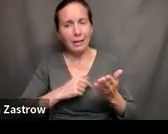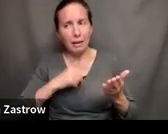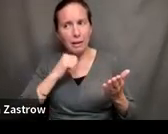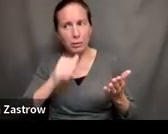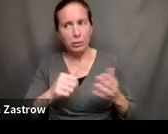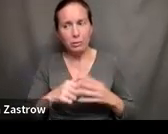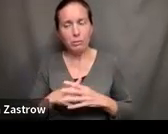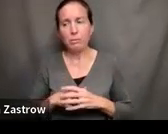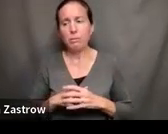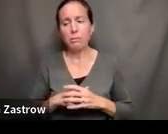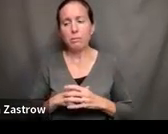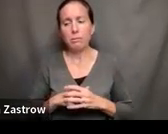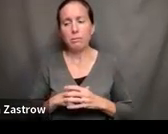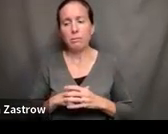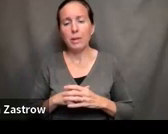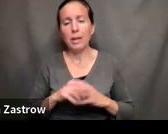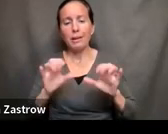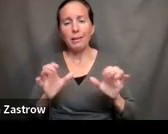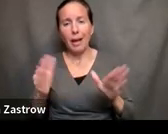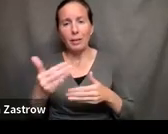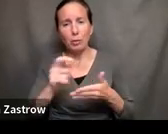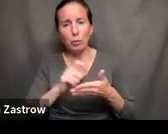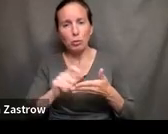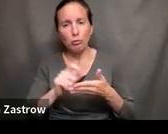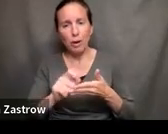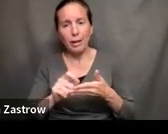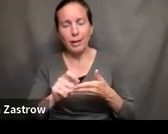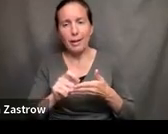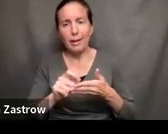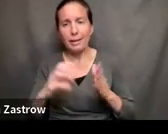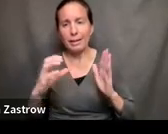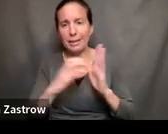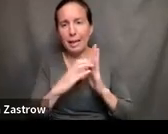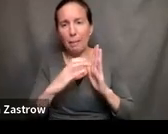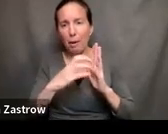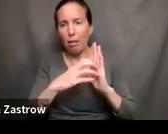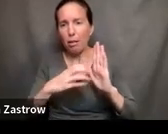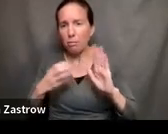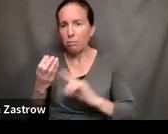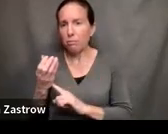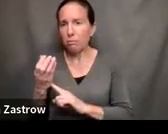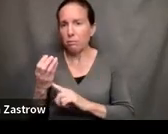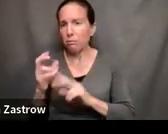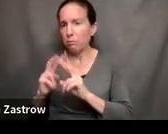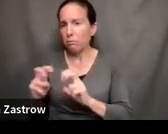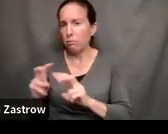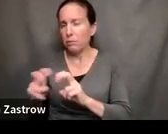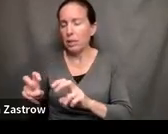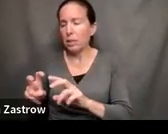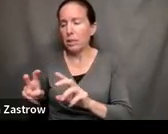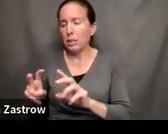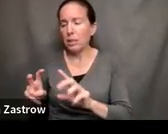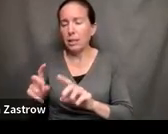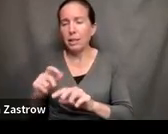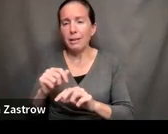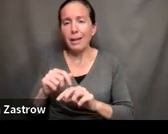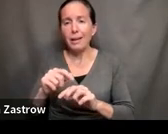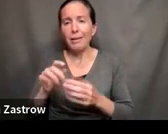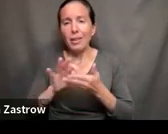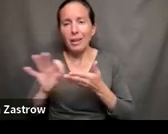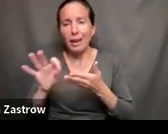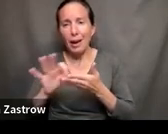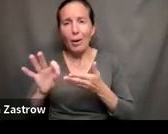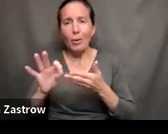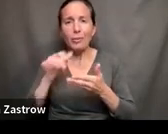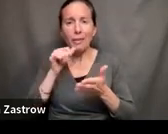pulling classroom writing samples and doing the, like, looking, you know, I usually like actually count the letters that they've like formed or